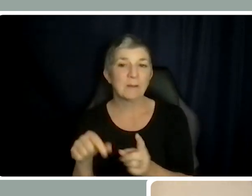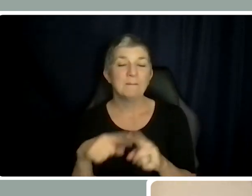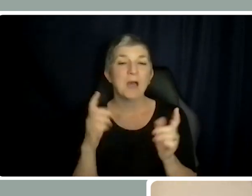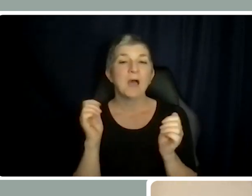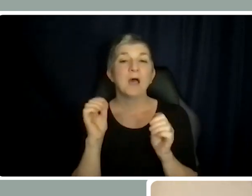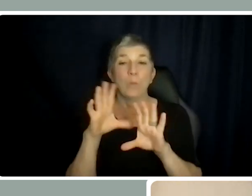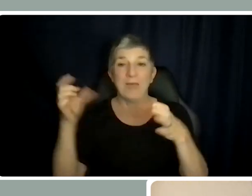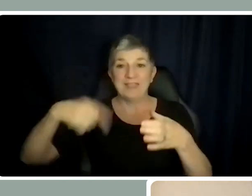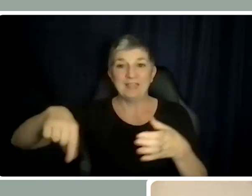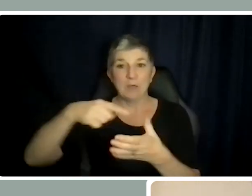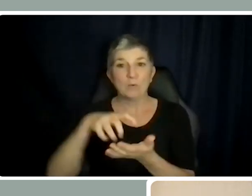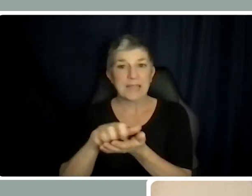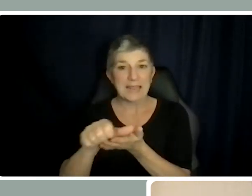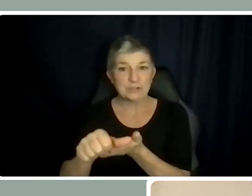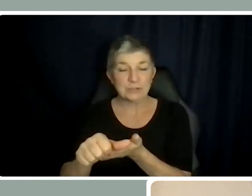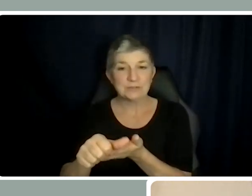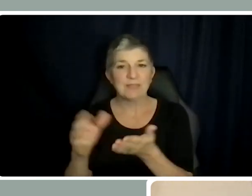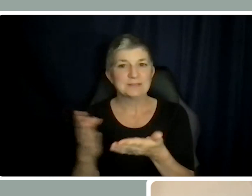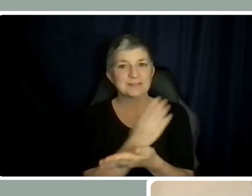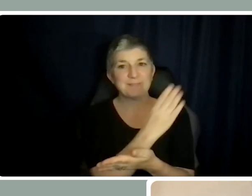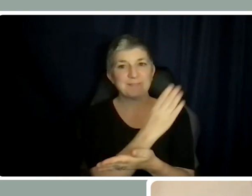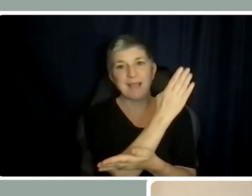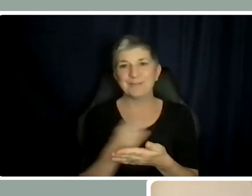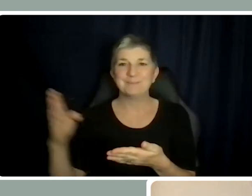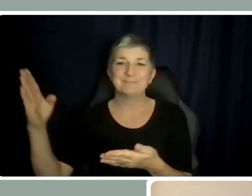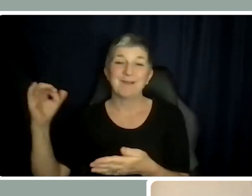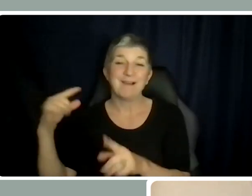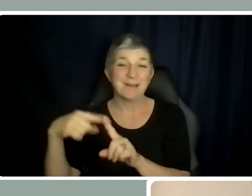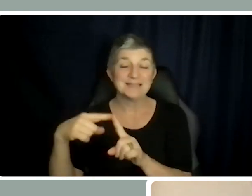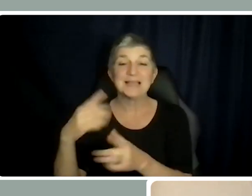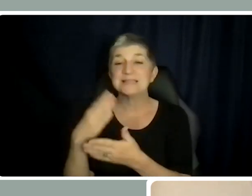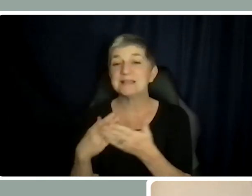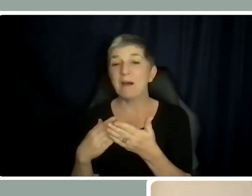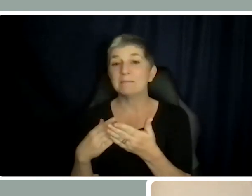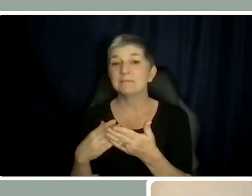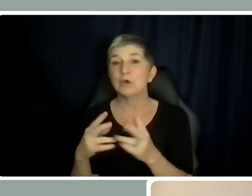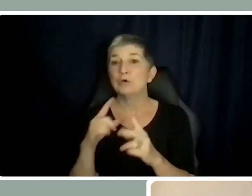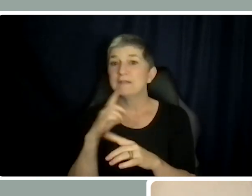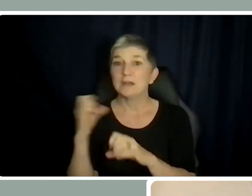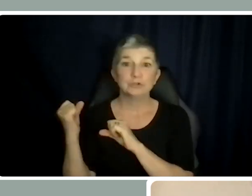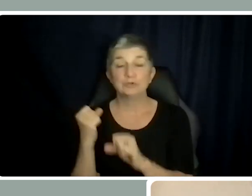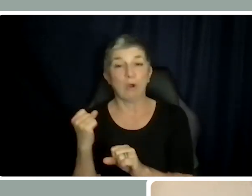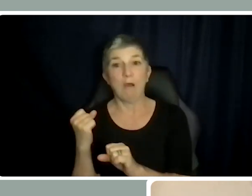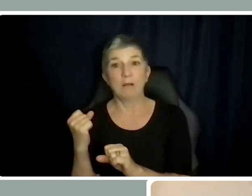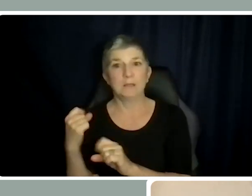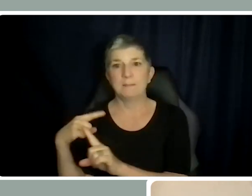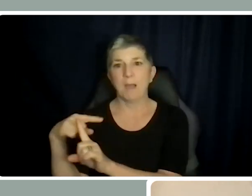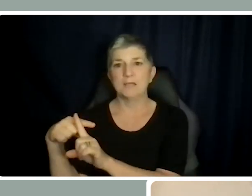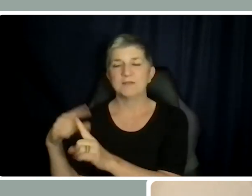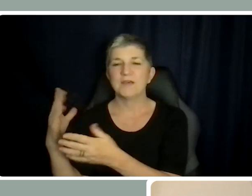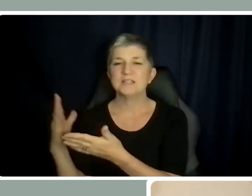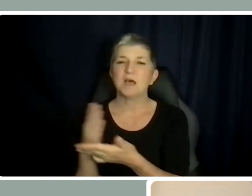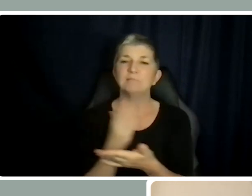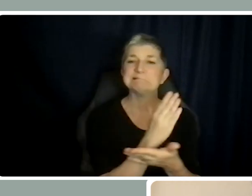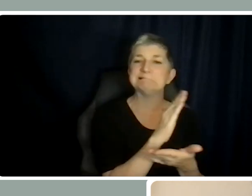HER2 positive cancers, there is a spectrum of positivity. Some people are really, really strongly HER2 positive, and some people